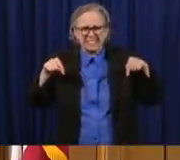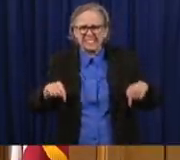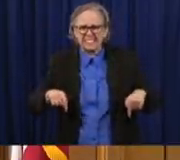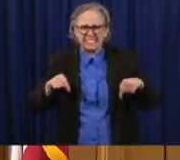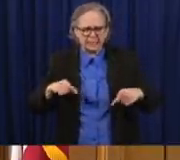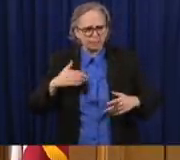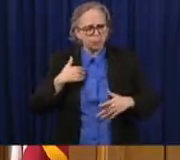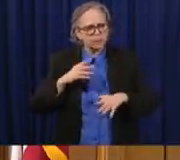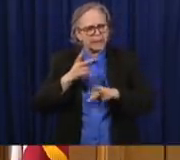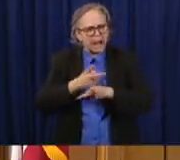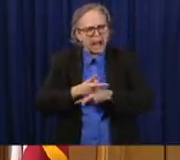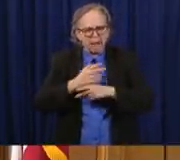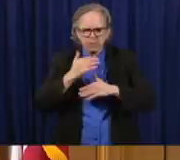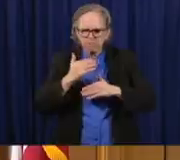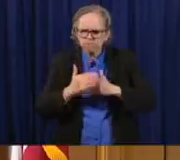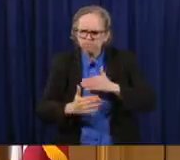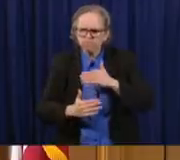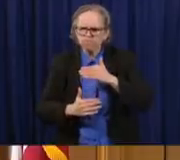the consequences